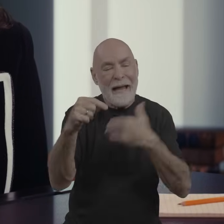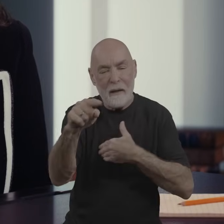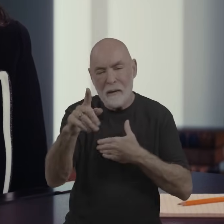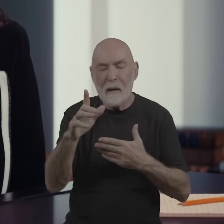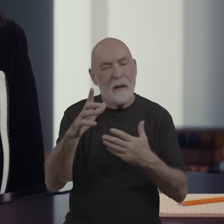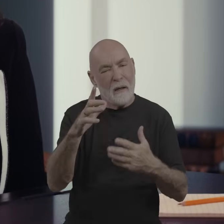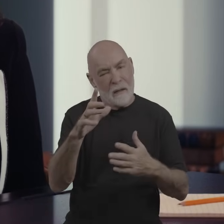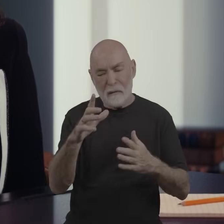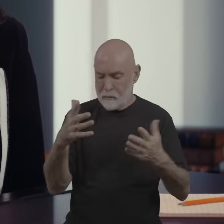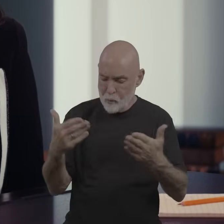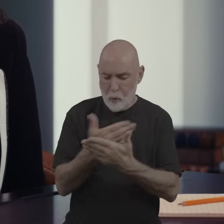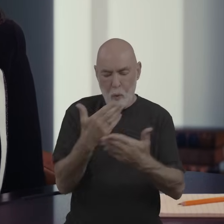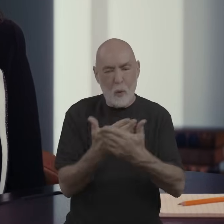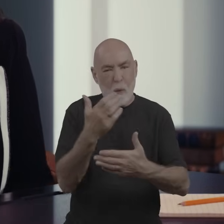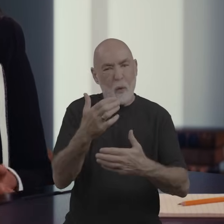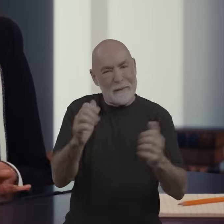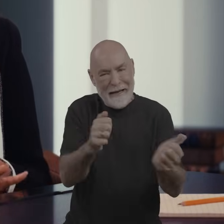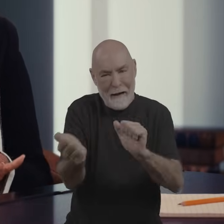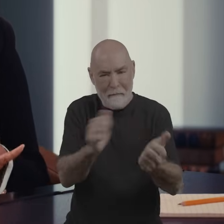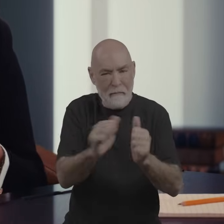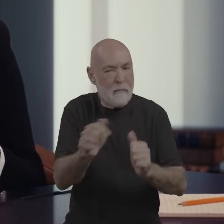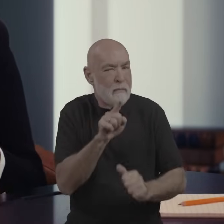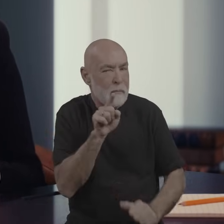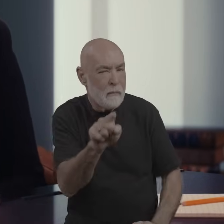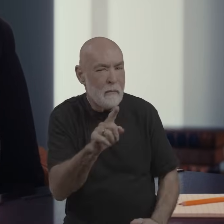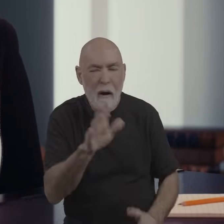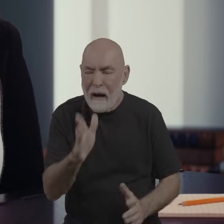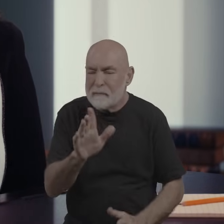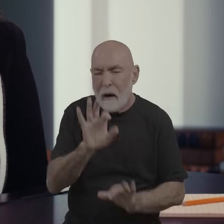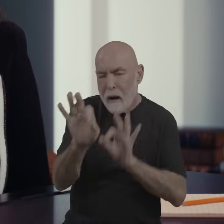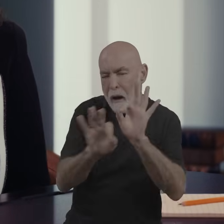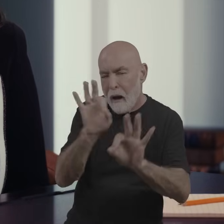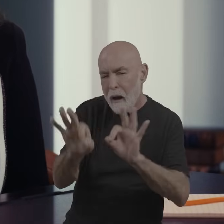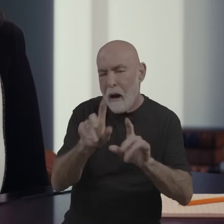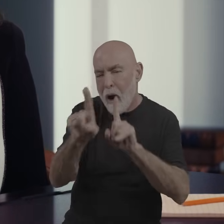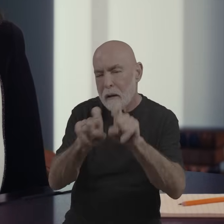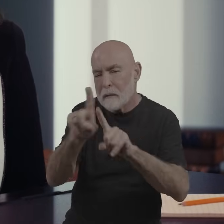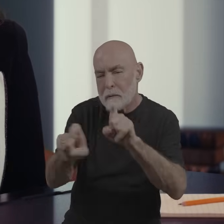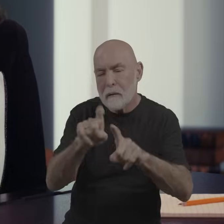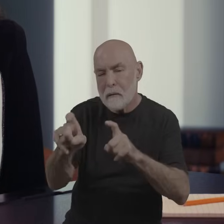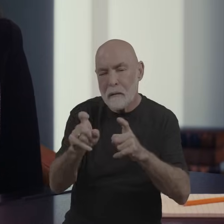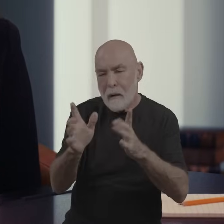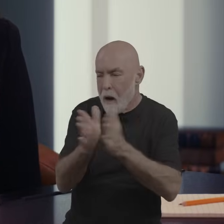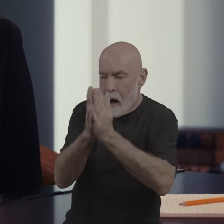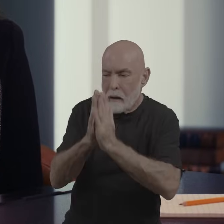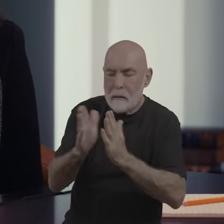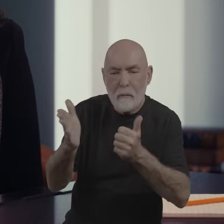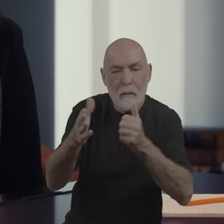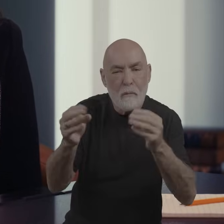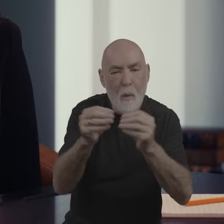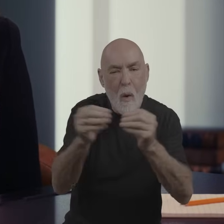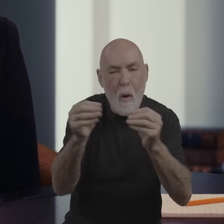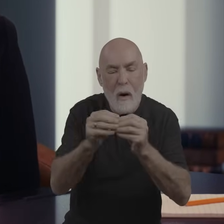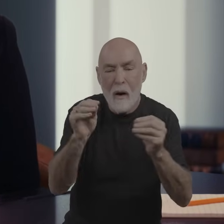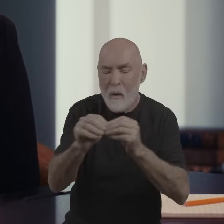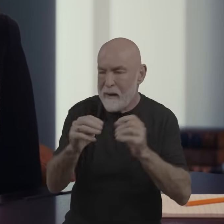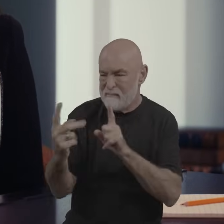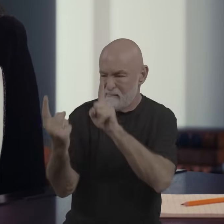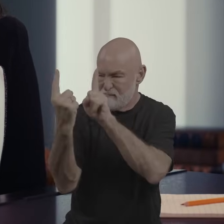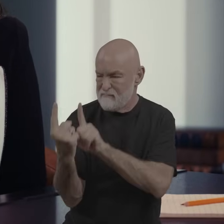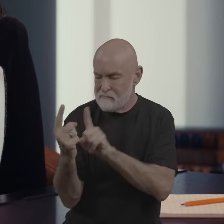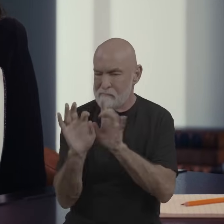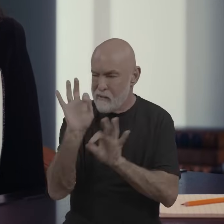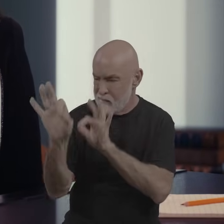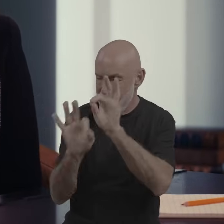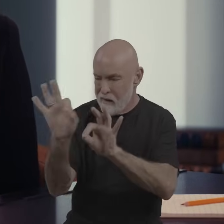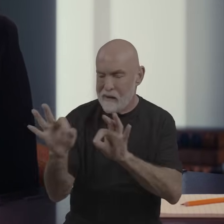and GTFO had a new co-op heist FPS in the works, you know we had to find out more. So we infiltrated 10 chambers and interrogated